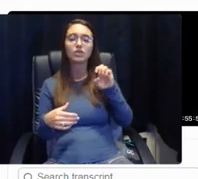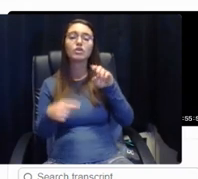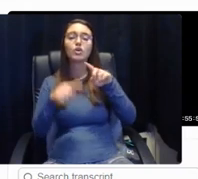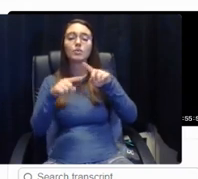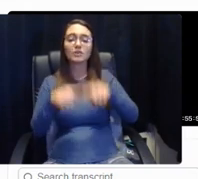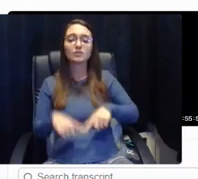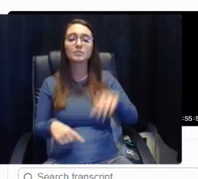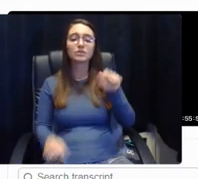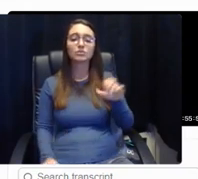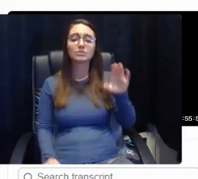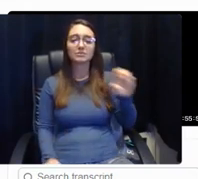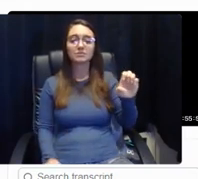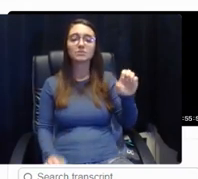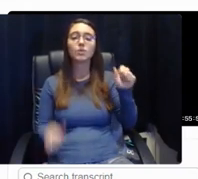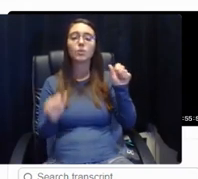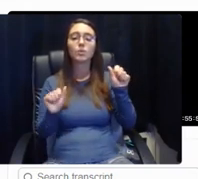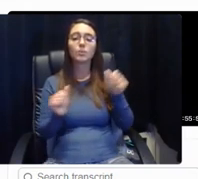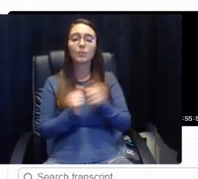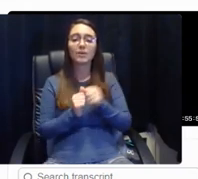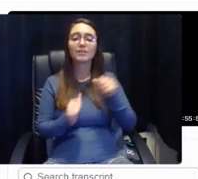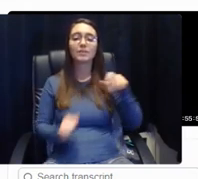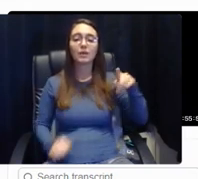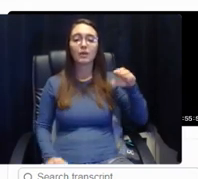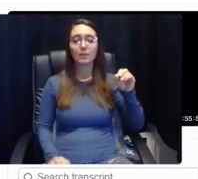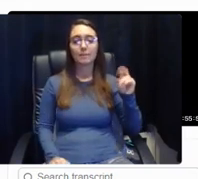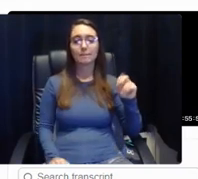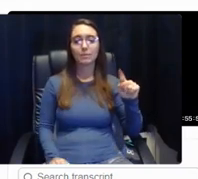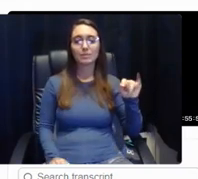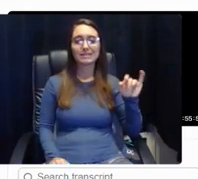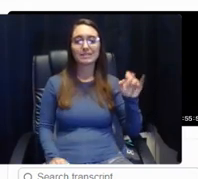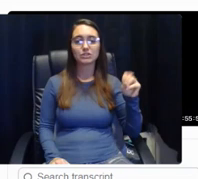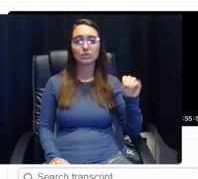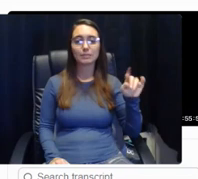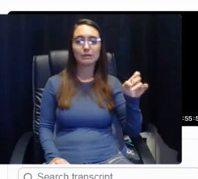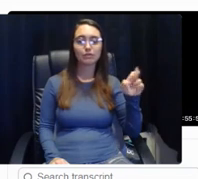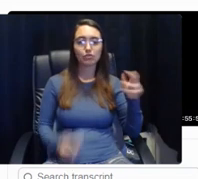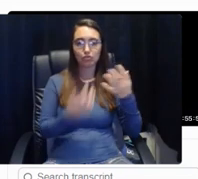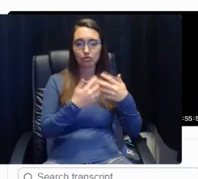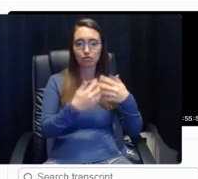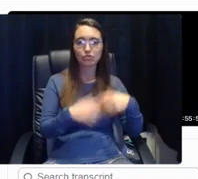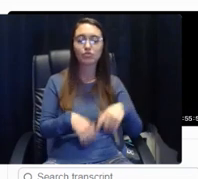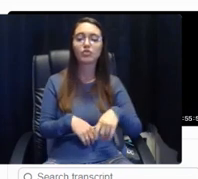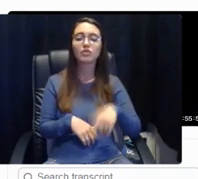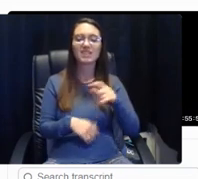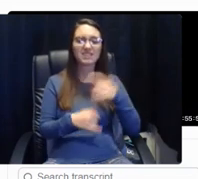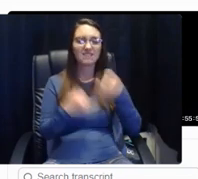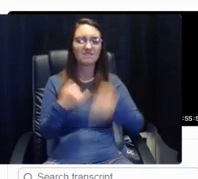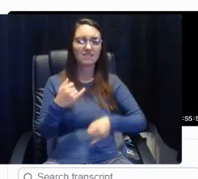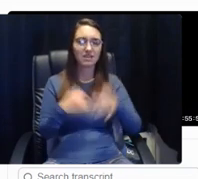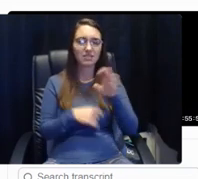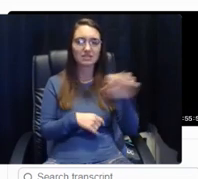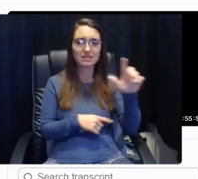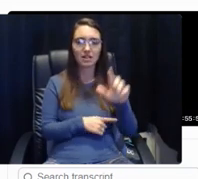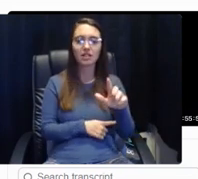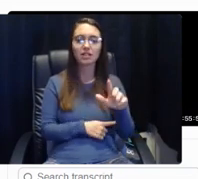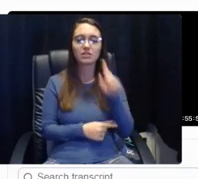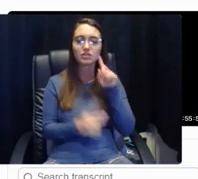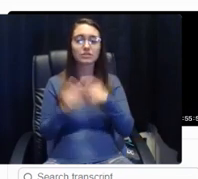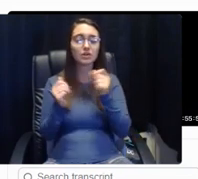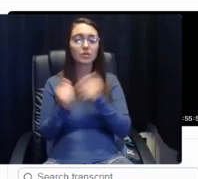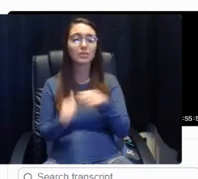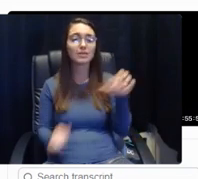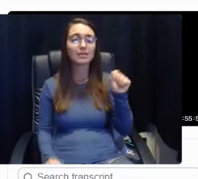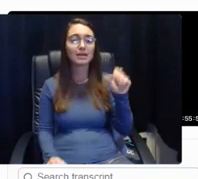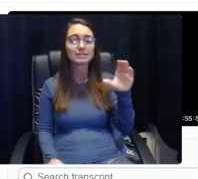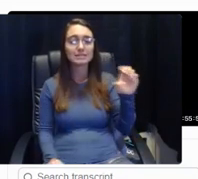a potential meter. So that is a final cell configuration as we stated earlier. You're starting with